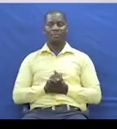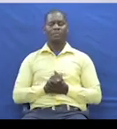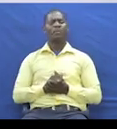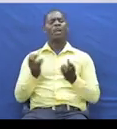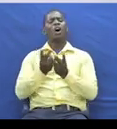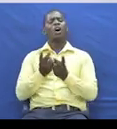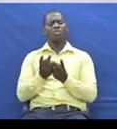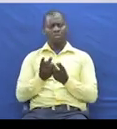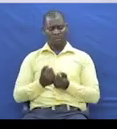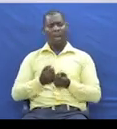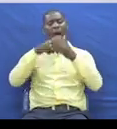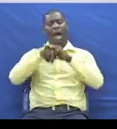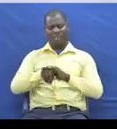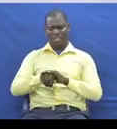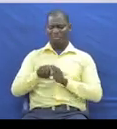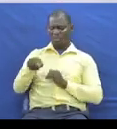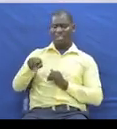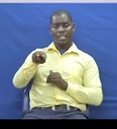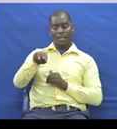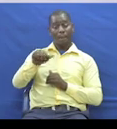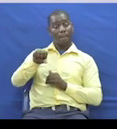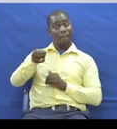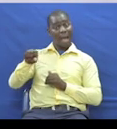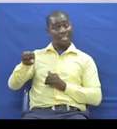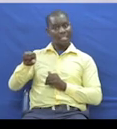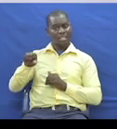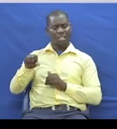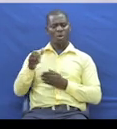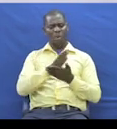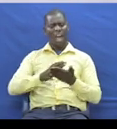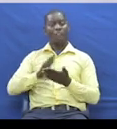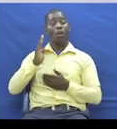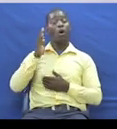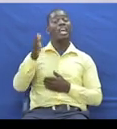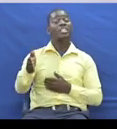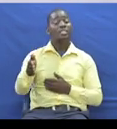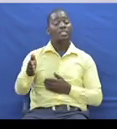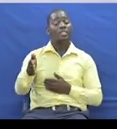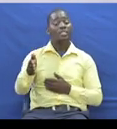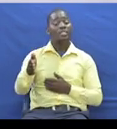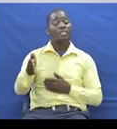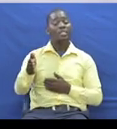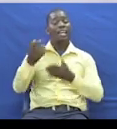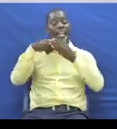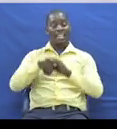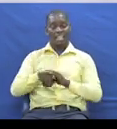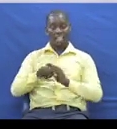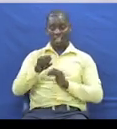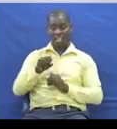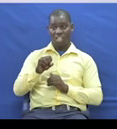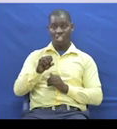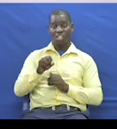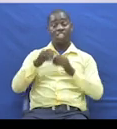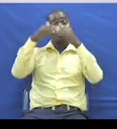But apart from the mass, if you are finding where it is located in the shell. It is